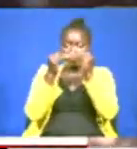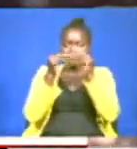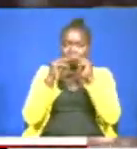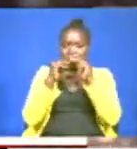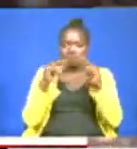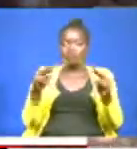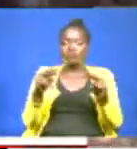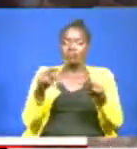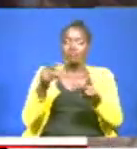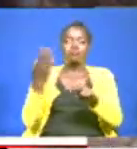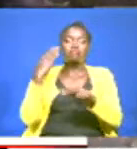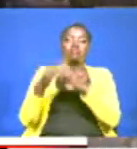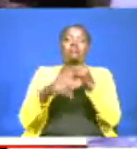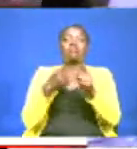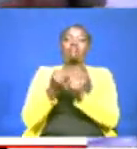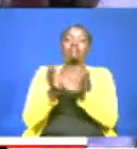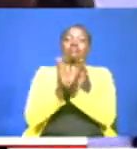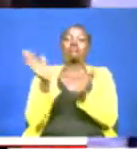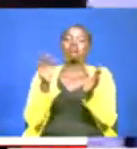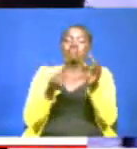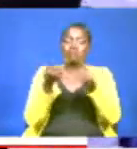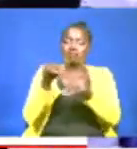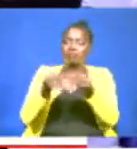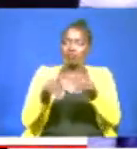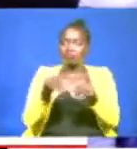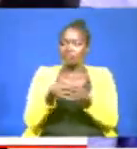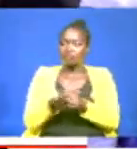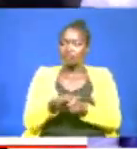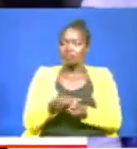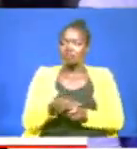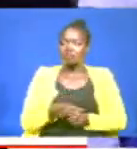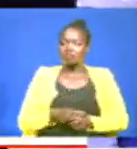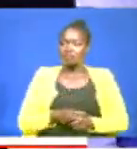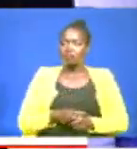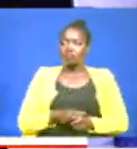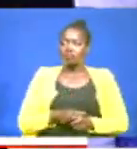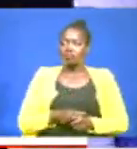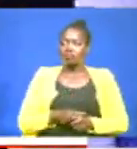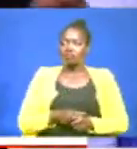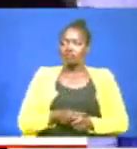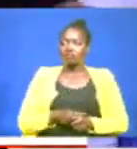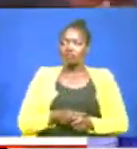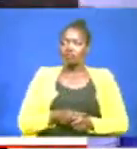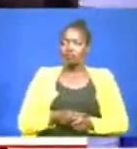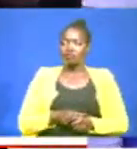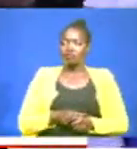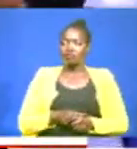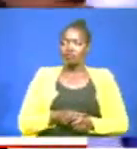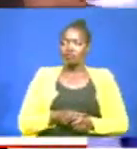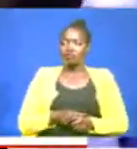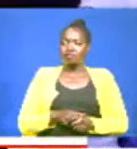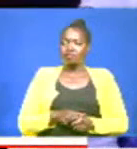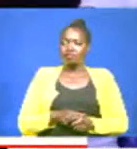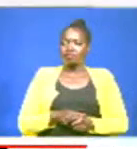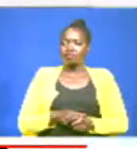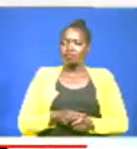during last year's general elections. Reporting for Prime Edition, I'm Jackie Wambiro.